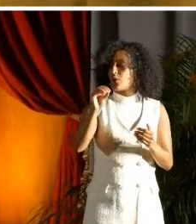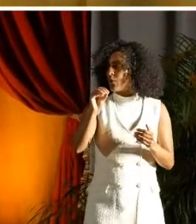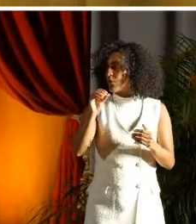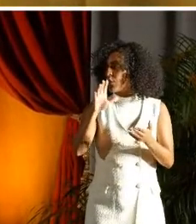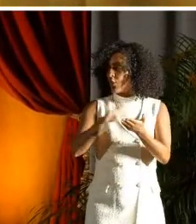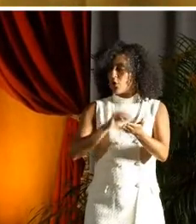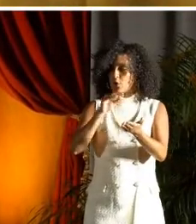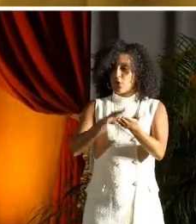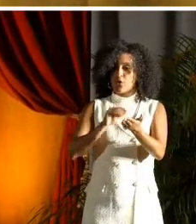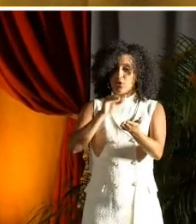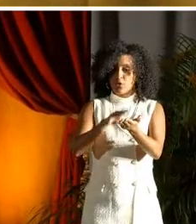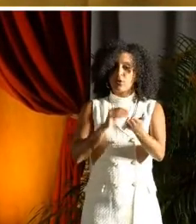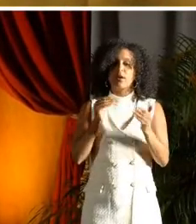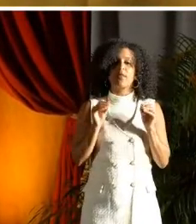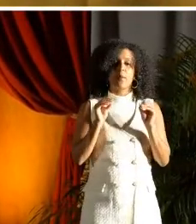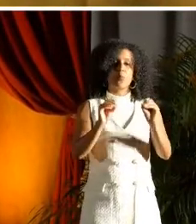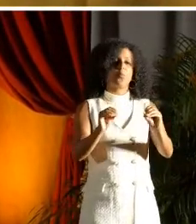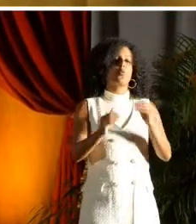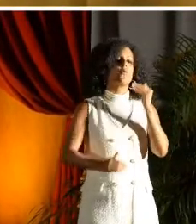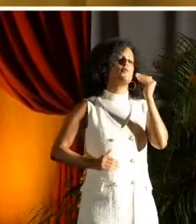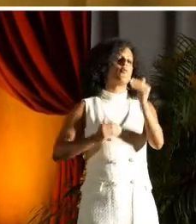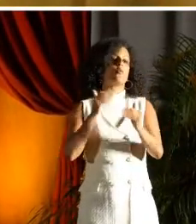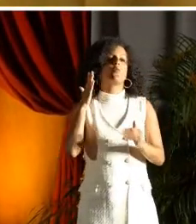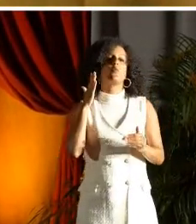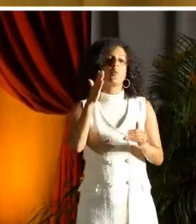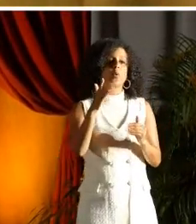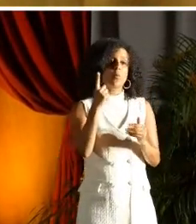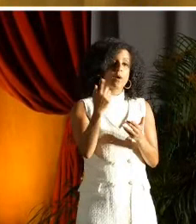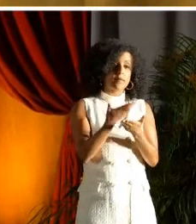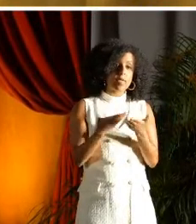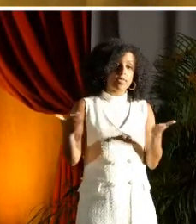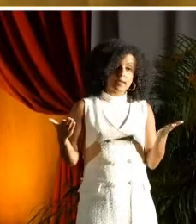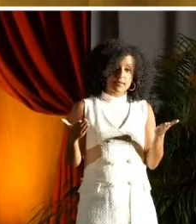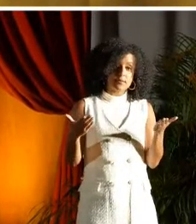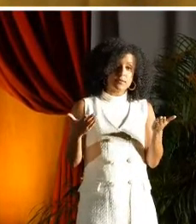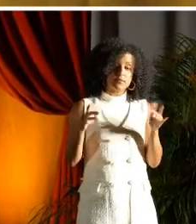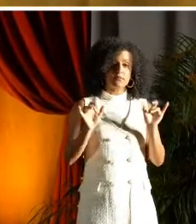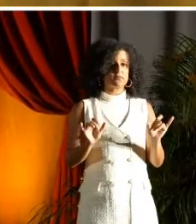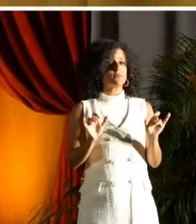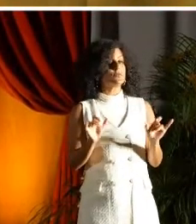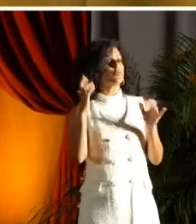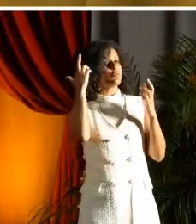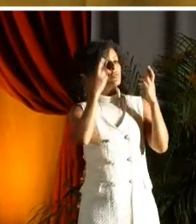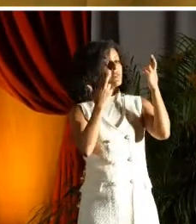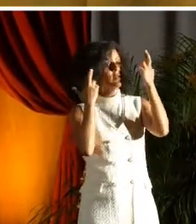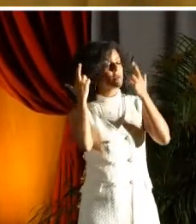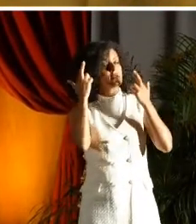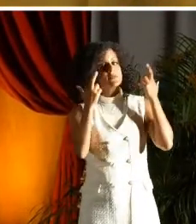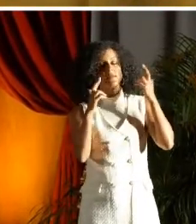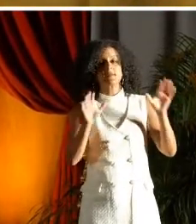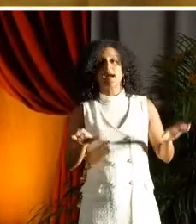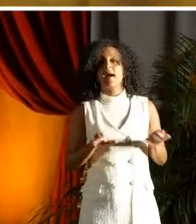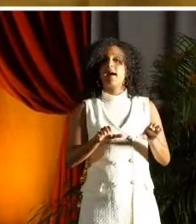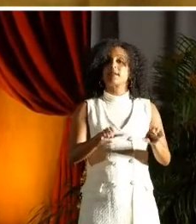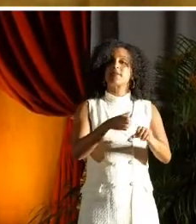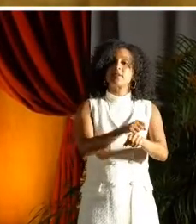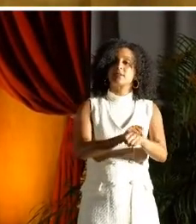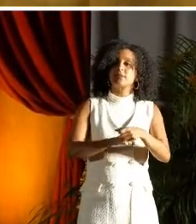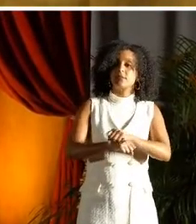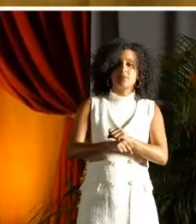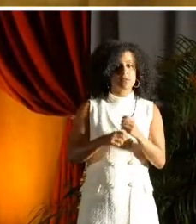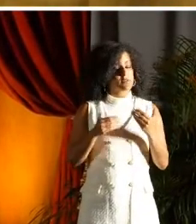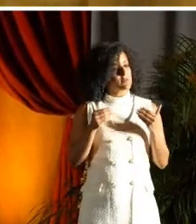back, learn from the lessons, and then move forward. And one of the things out of that they realized as activists on the